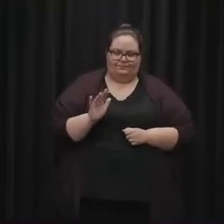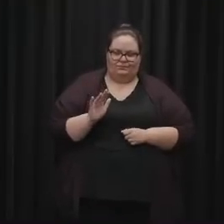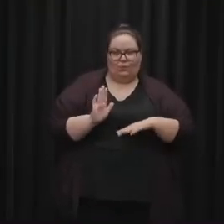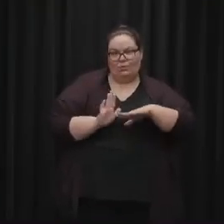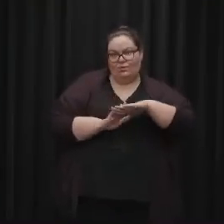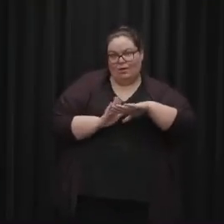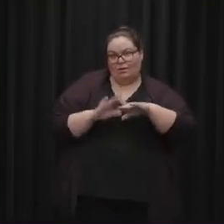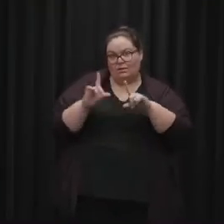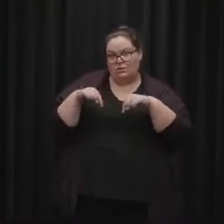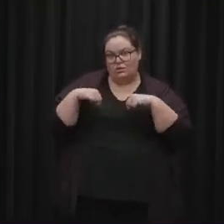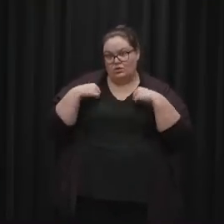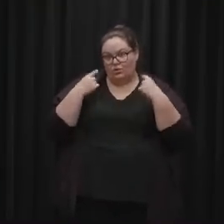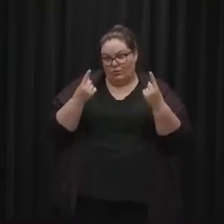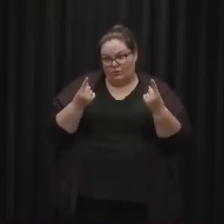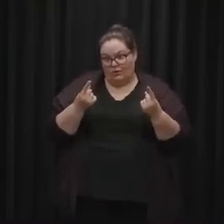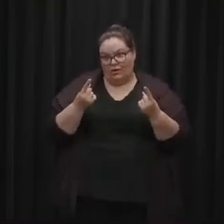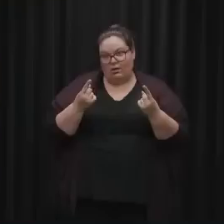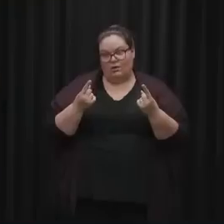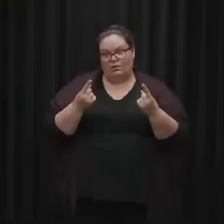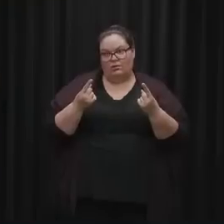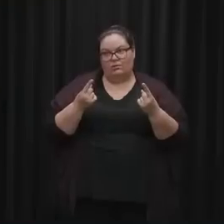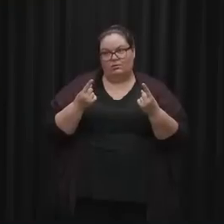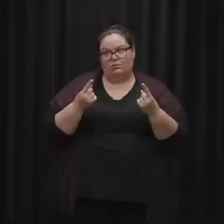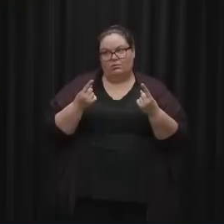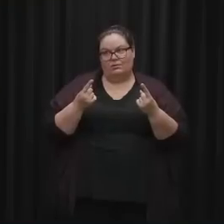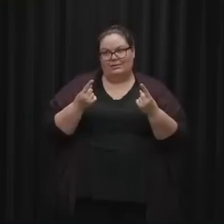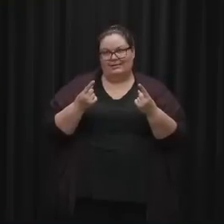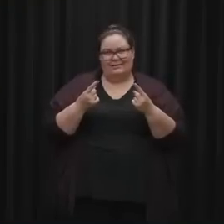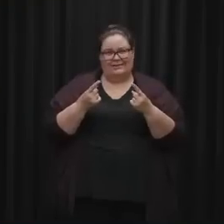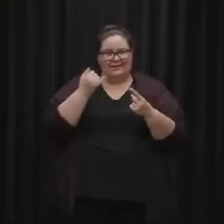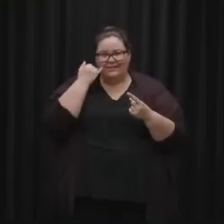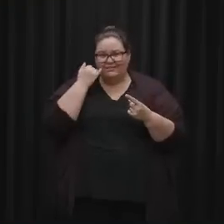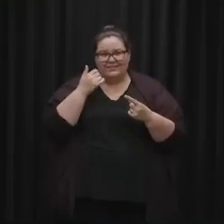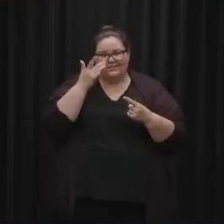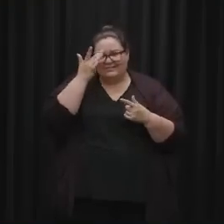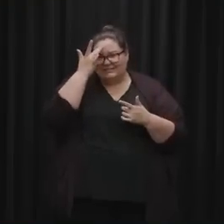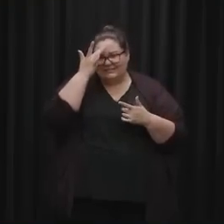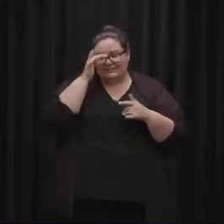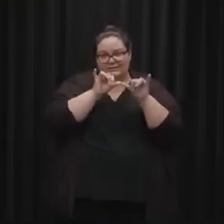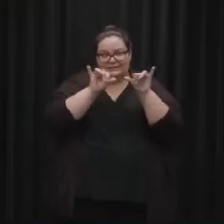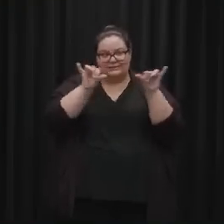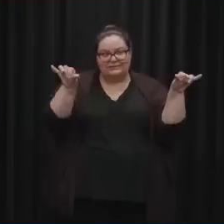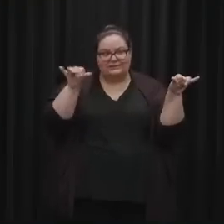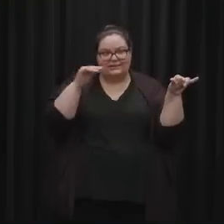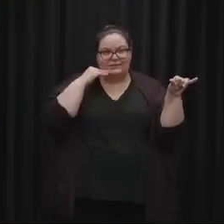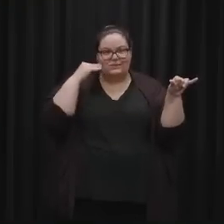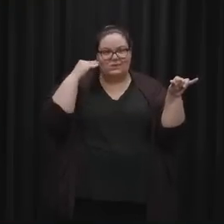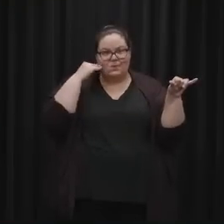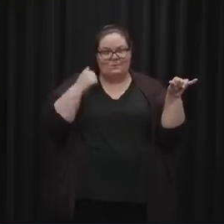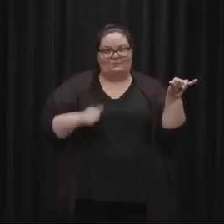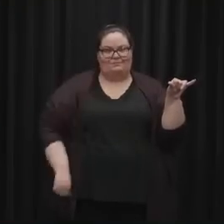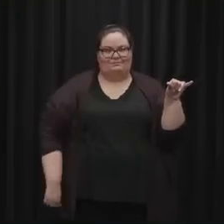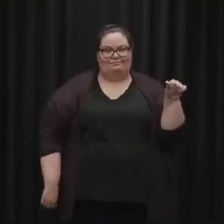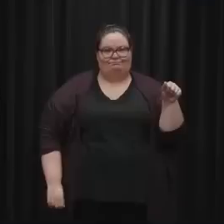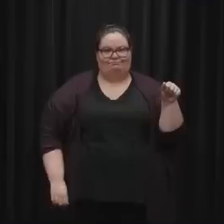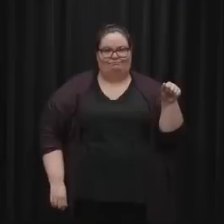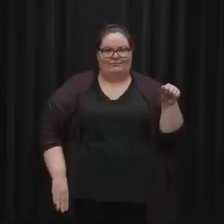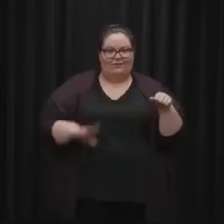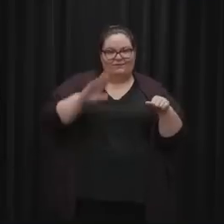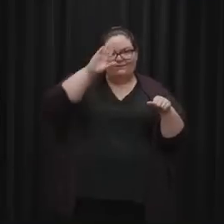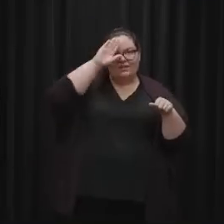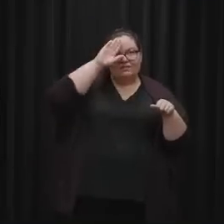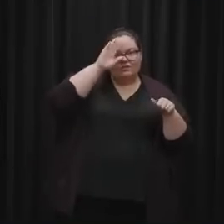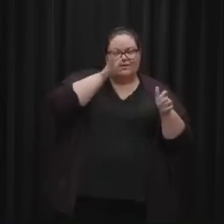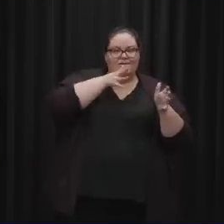guidance that we've provided so far is to, again, stay home when you're not well in terms of, fever,